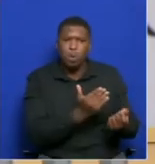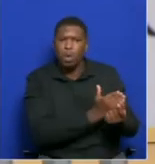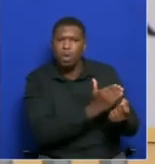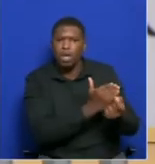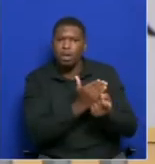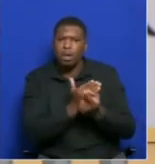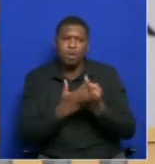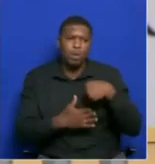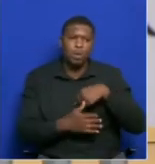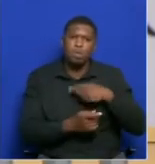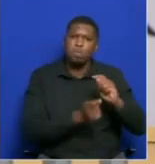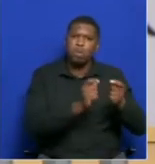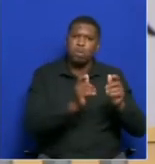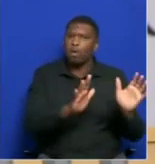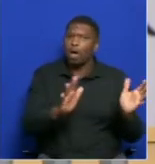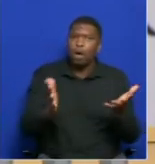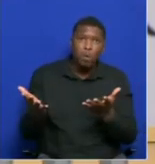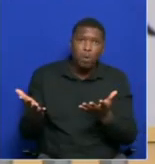disposed of, right?